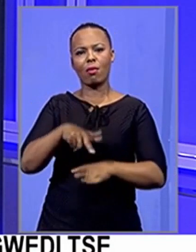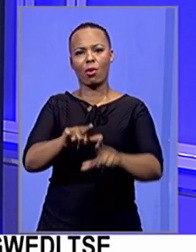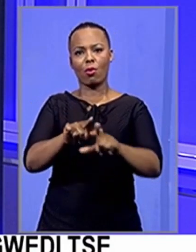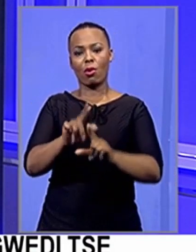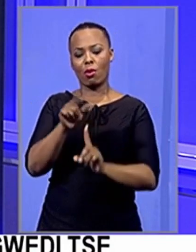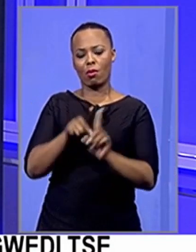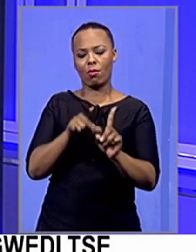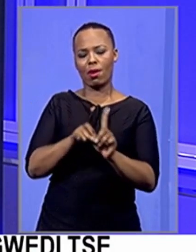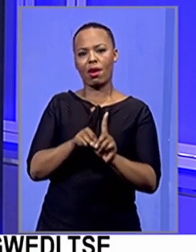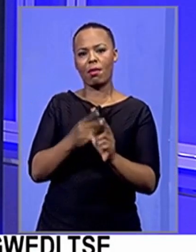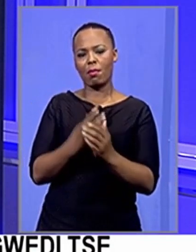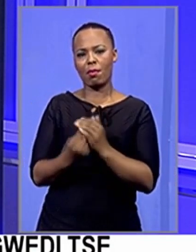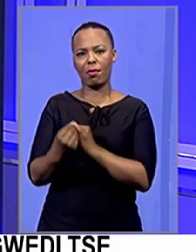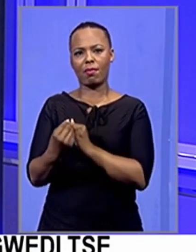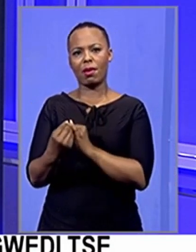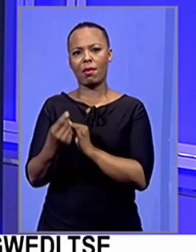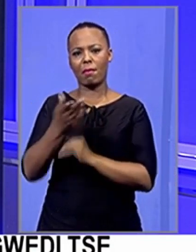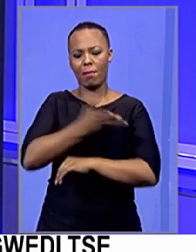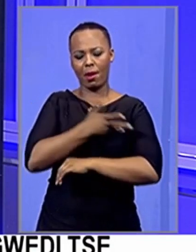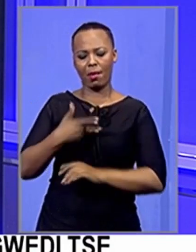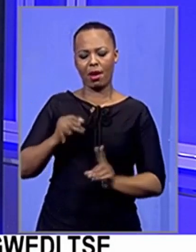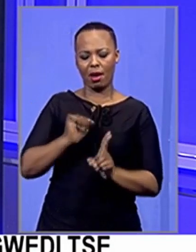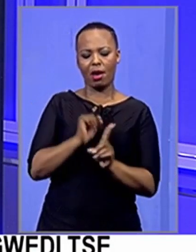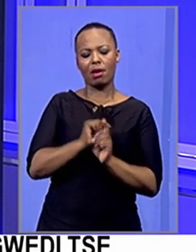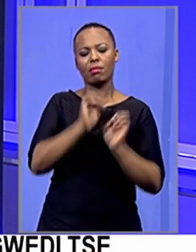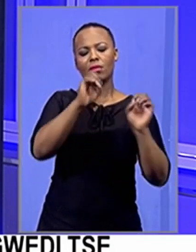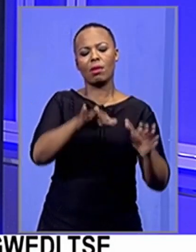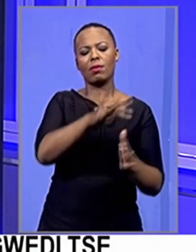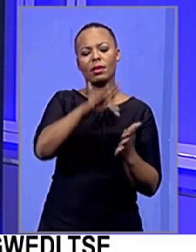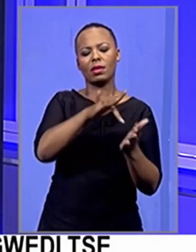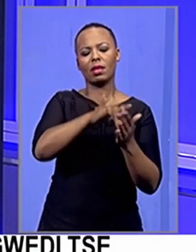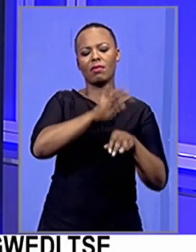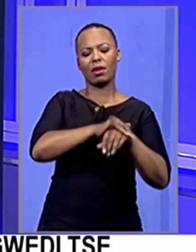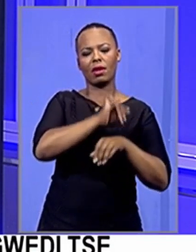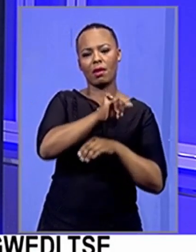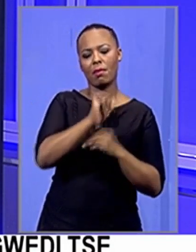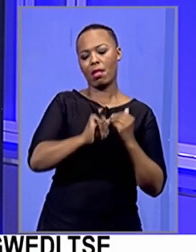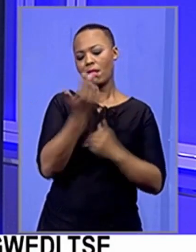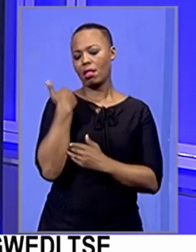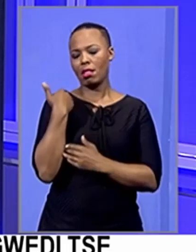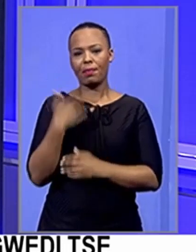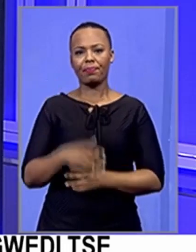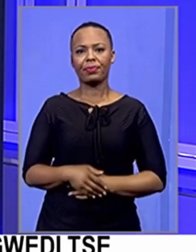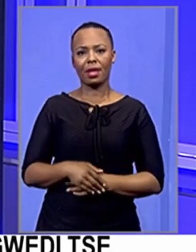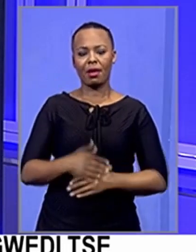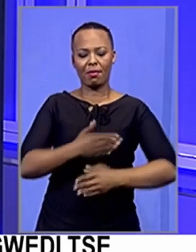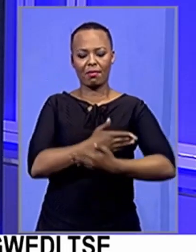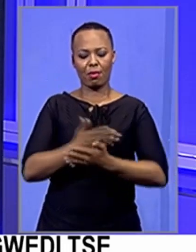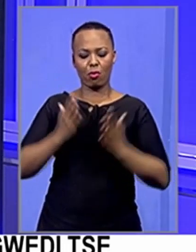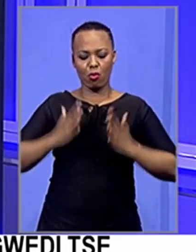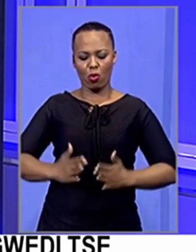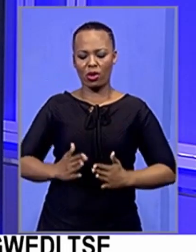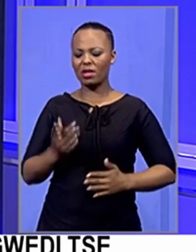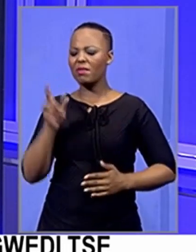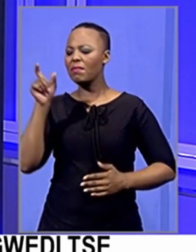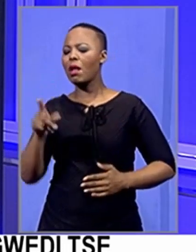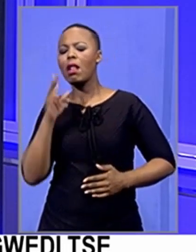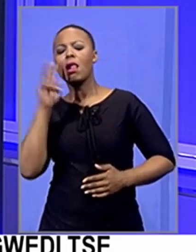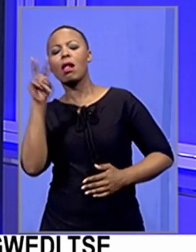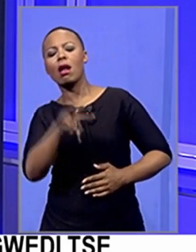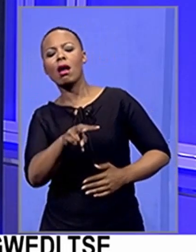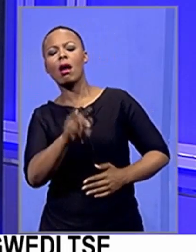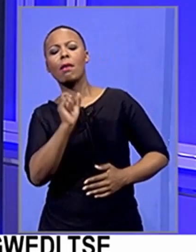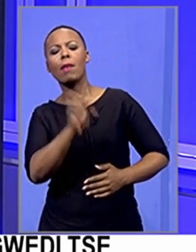o qetetse ho bona a phela nakong eo mmae a neng a mo siya ntlong ya motswalle kgweding e fetileng. Setupo se fumane ke mo feta ka tsela beke ka